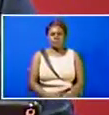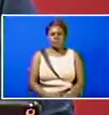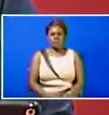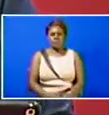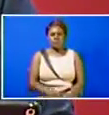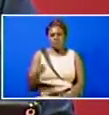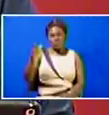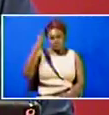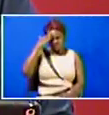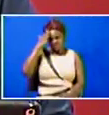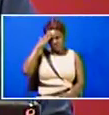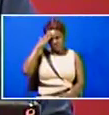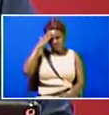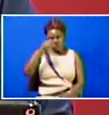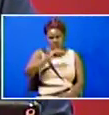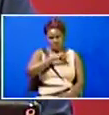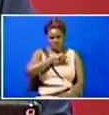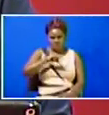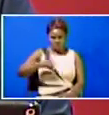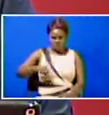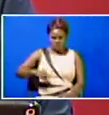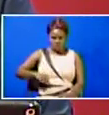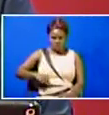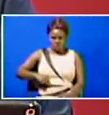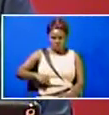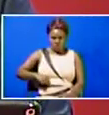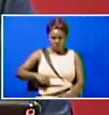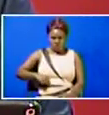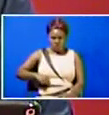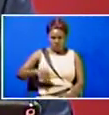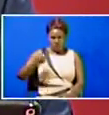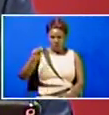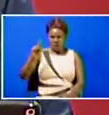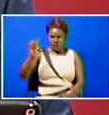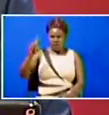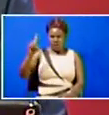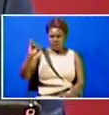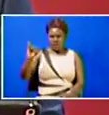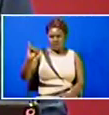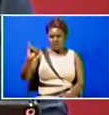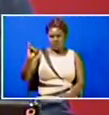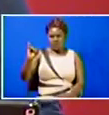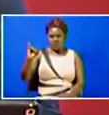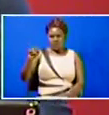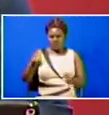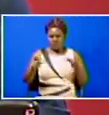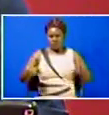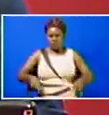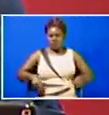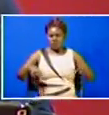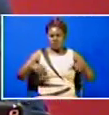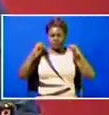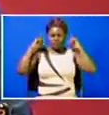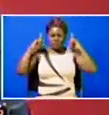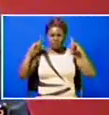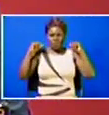Now, as you all know, the queen of Afro-pop, Nigerian songbird Yemi Alade, is in town, and our sister radio station, Radio Maisha, is